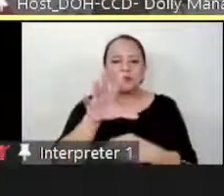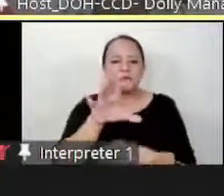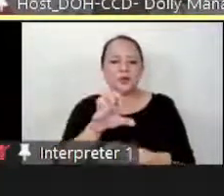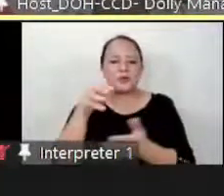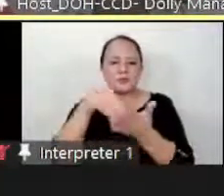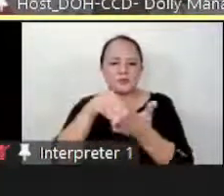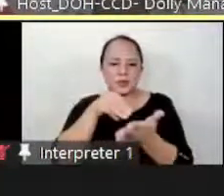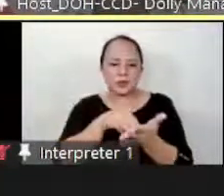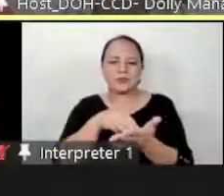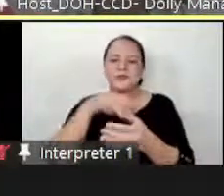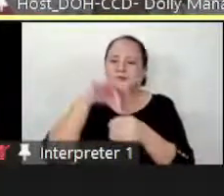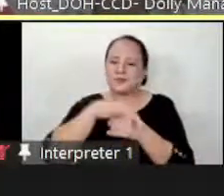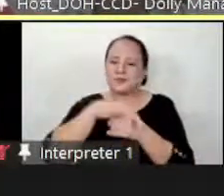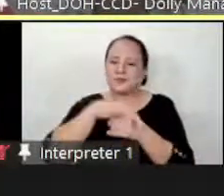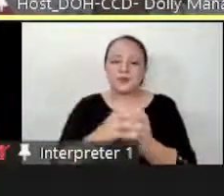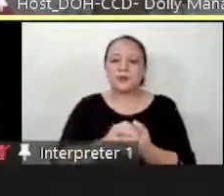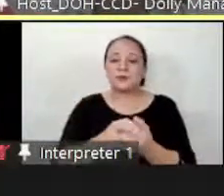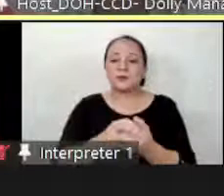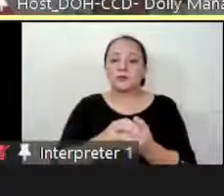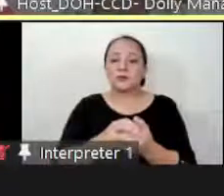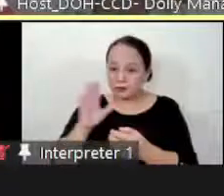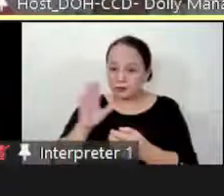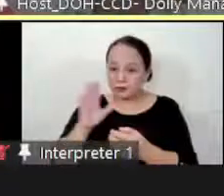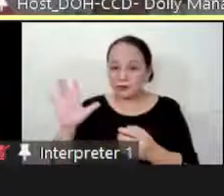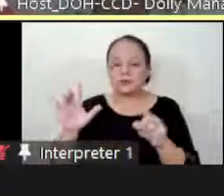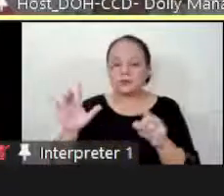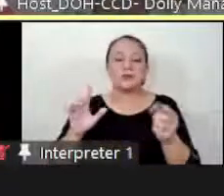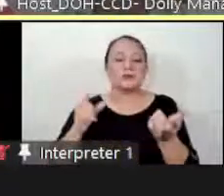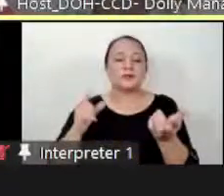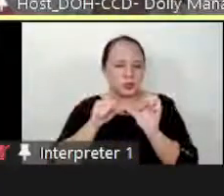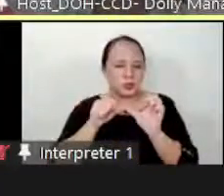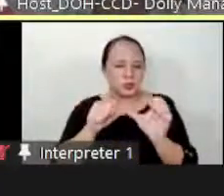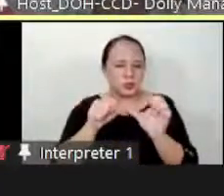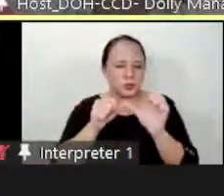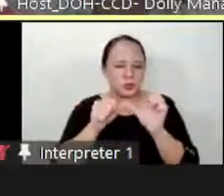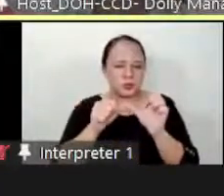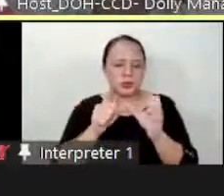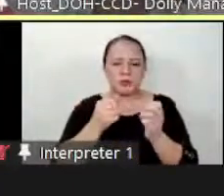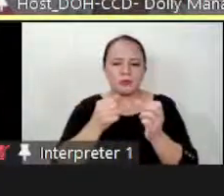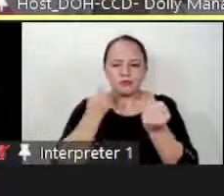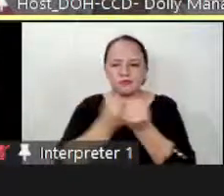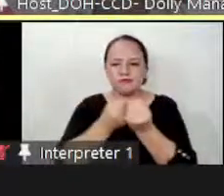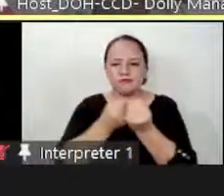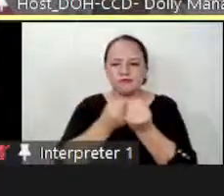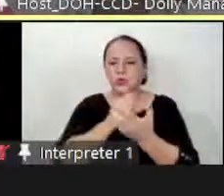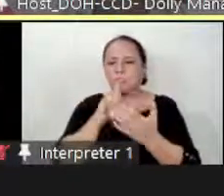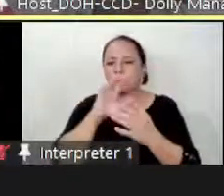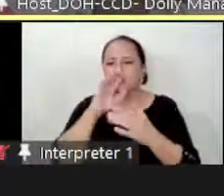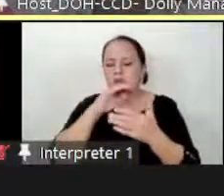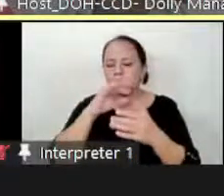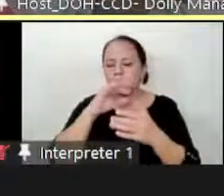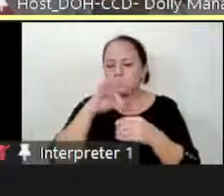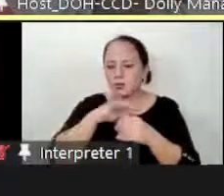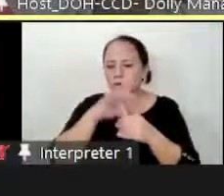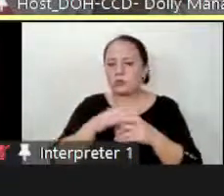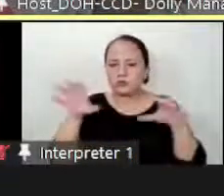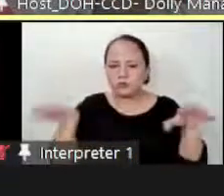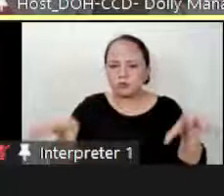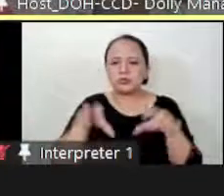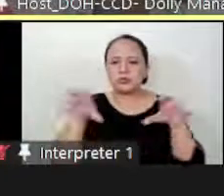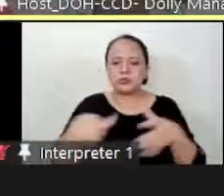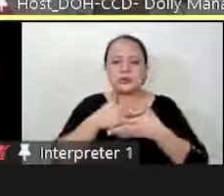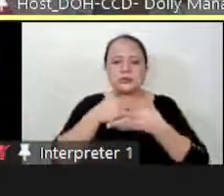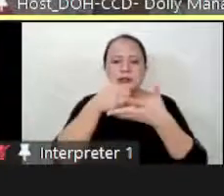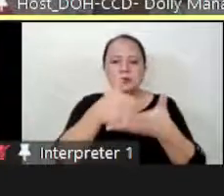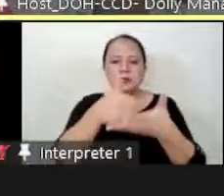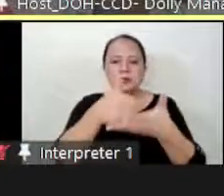for this program. Rest assured that I will continue to fully support all programs and continue to work hard to help ease